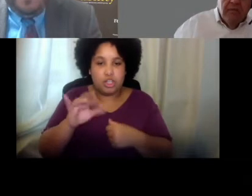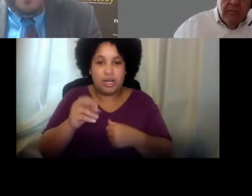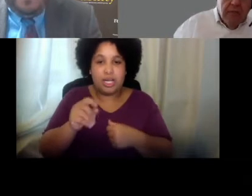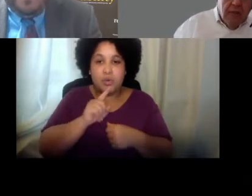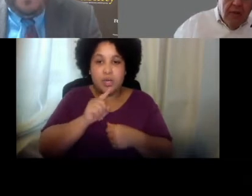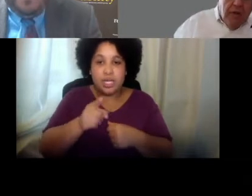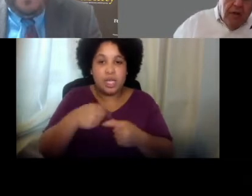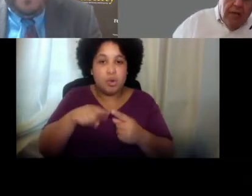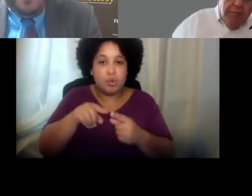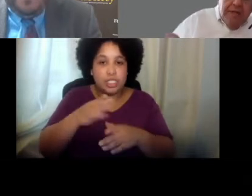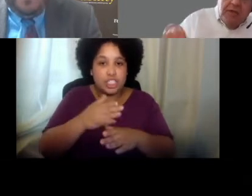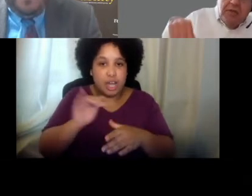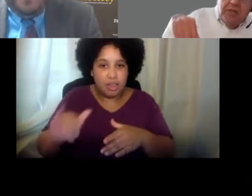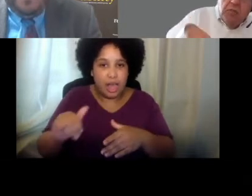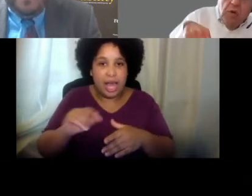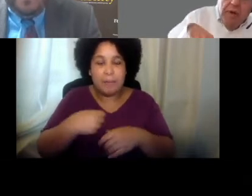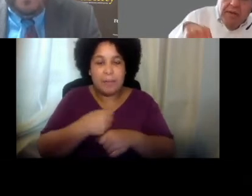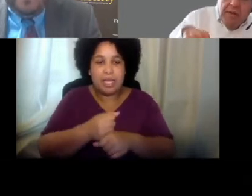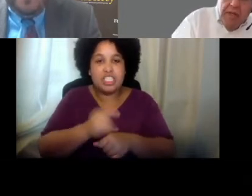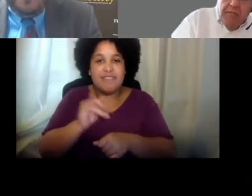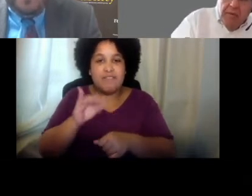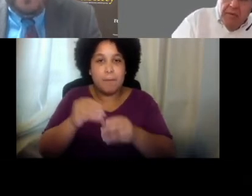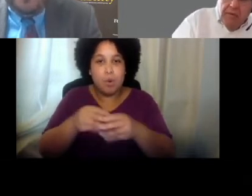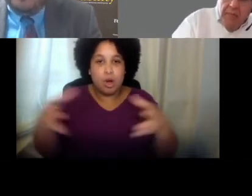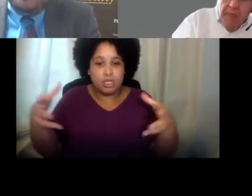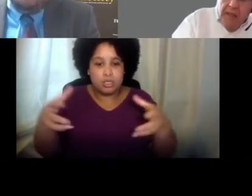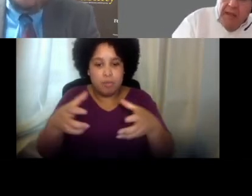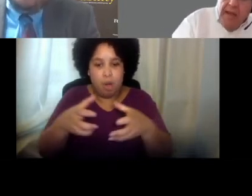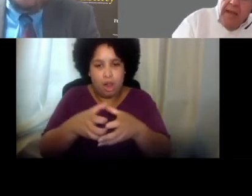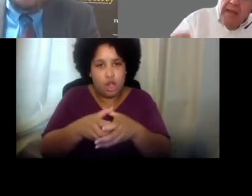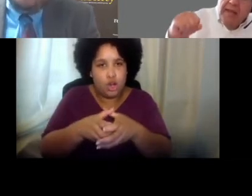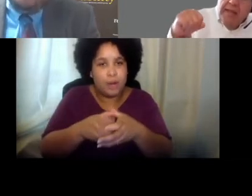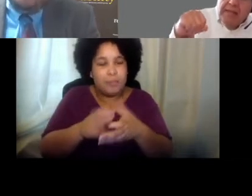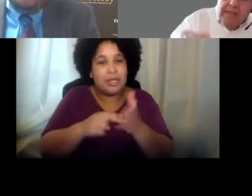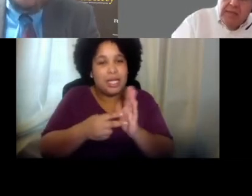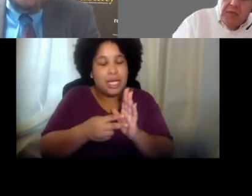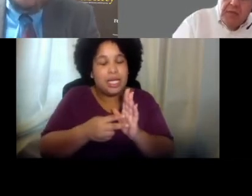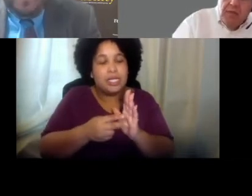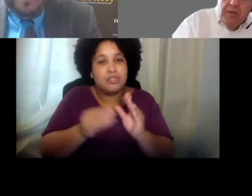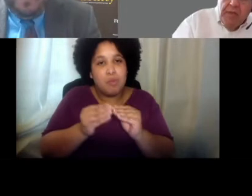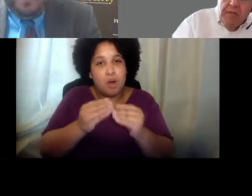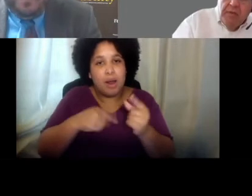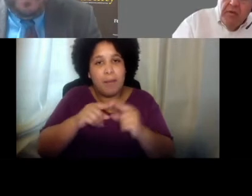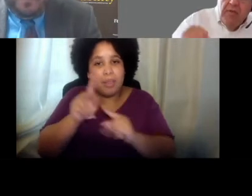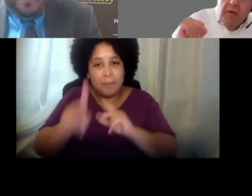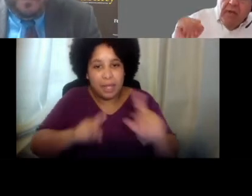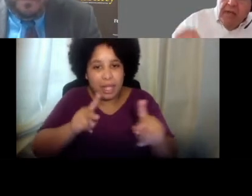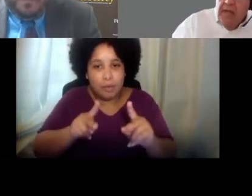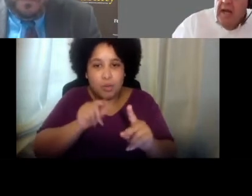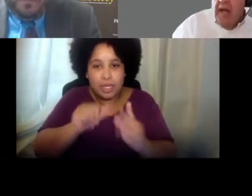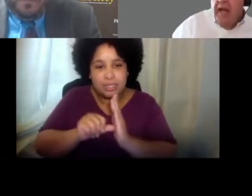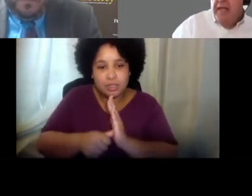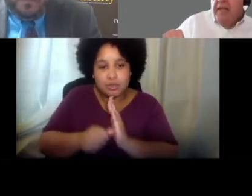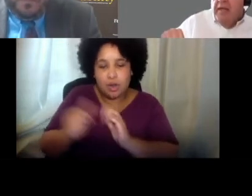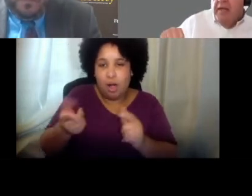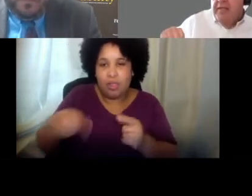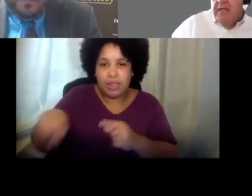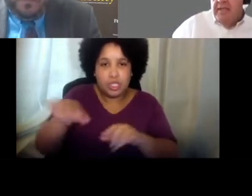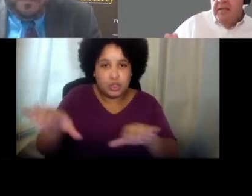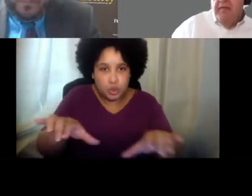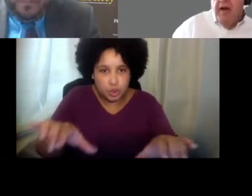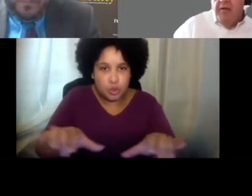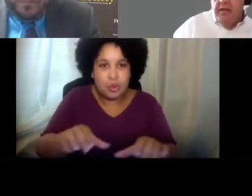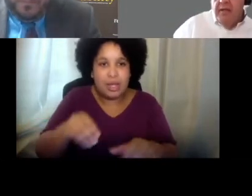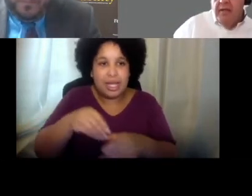smaller. It means because it's more about the people, and it accentuates what the people do in a high,